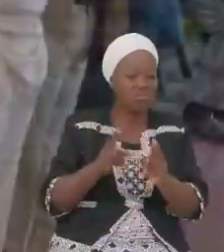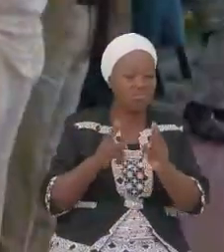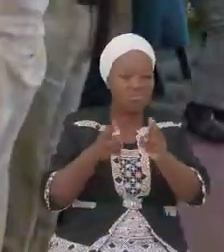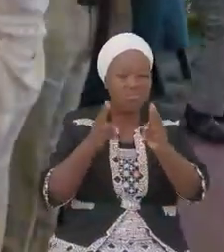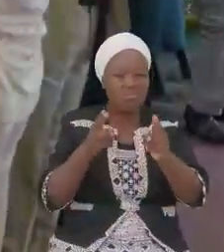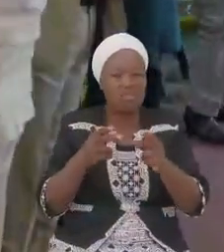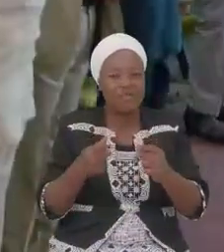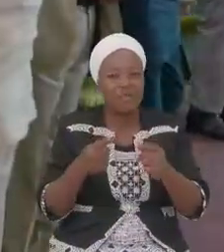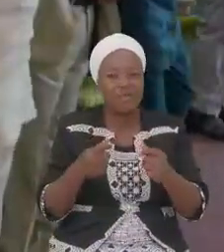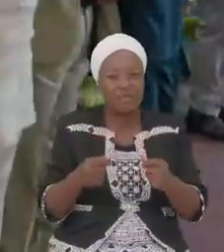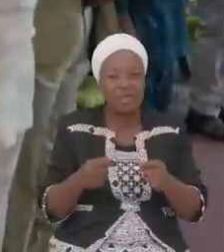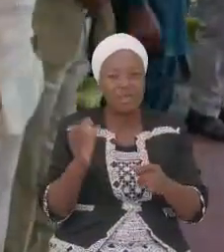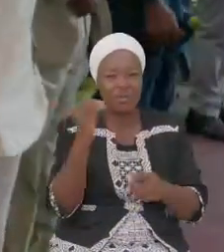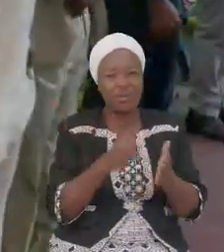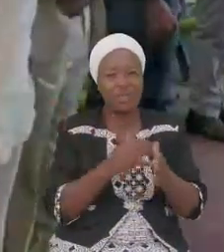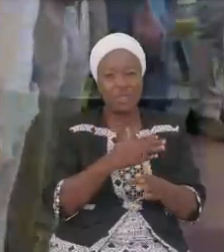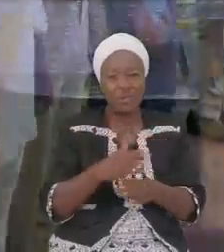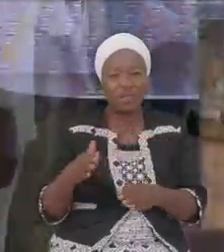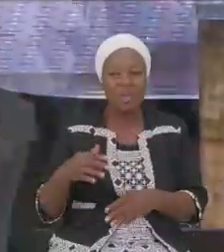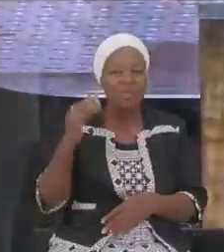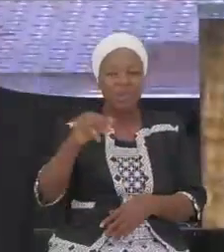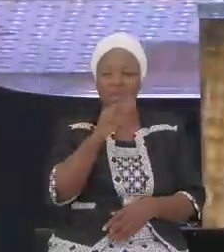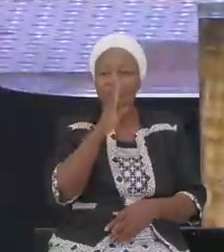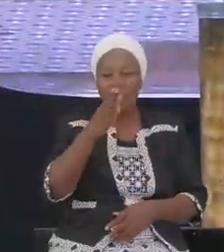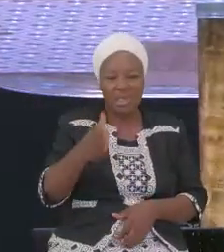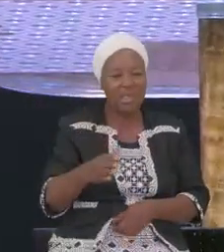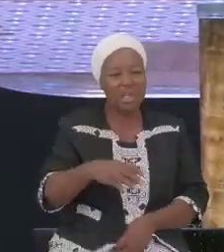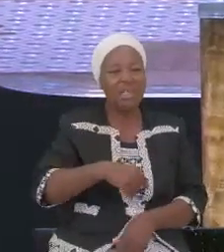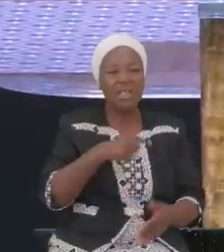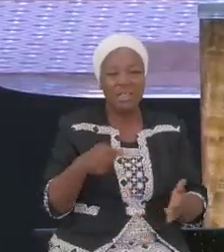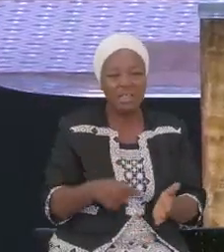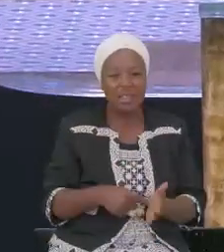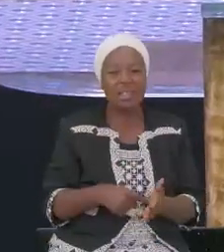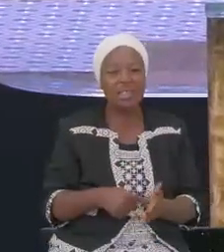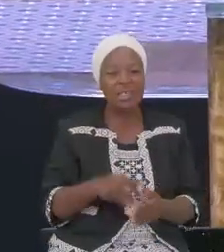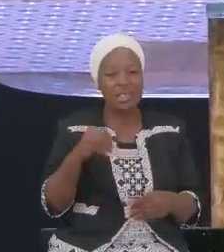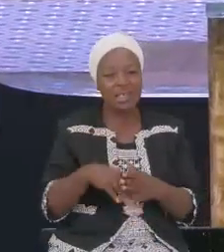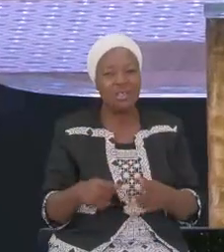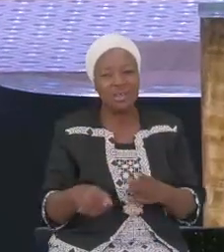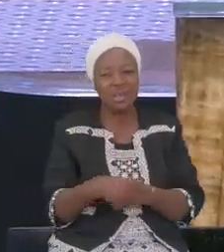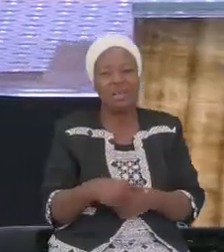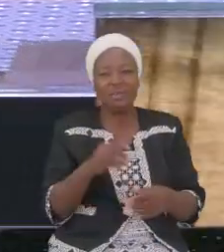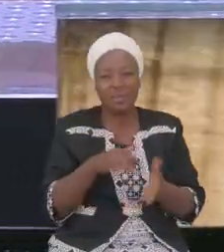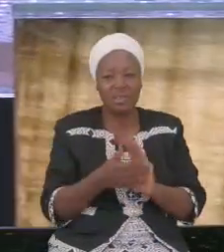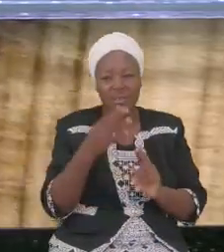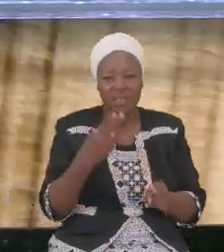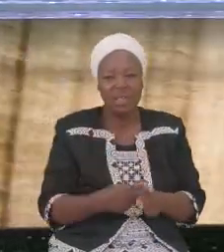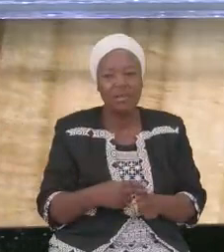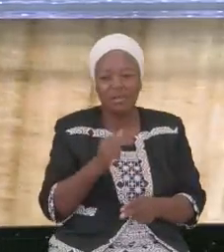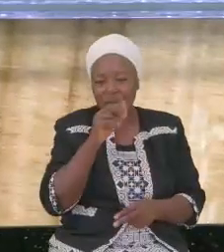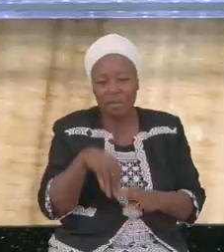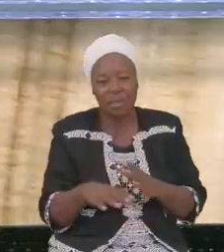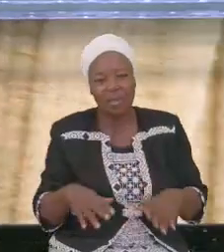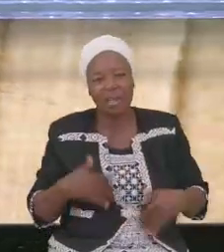hurry, throw it away, will not be there today in your life. Rise up now and open your mouth before